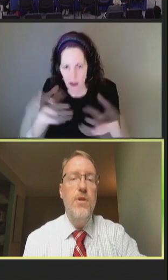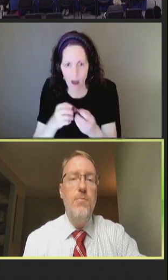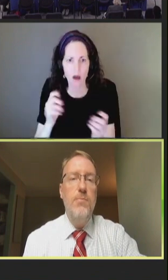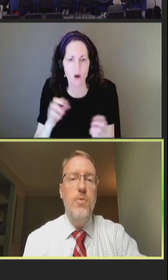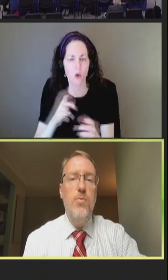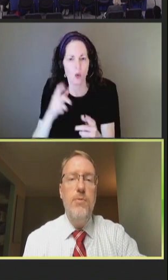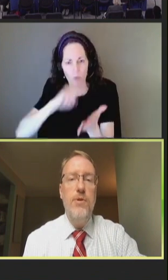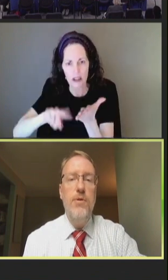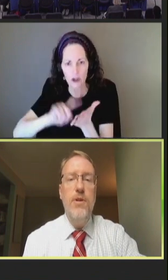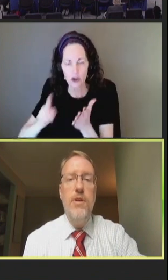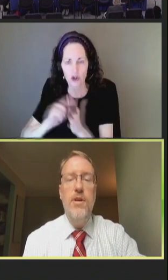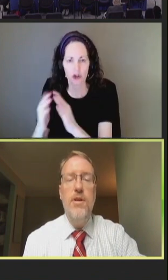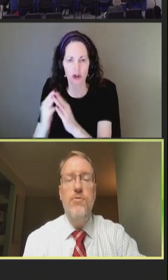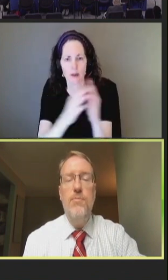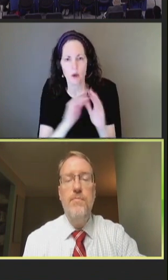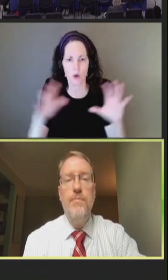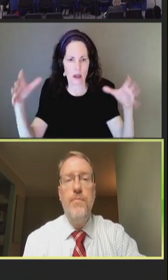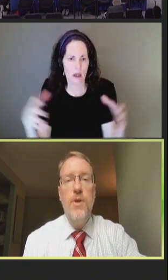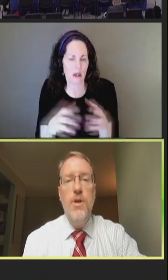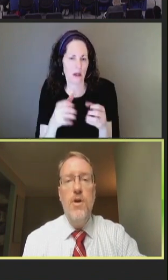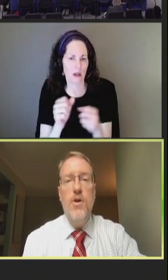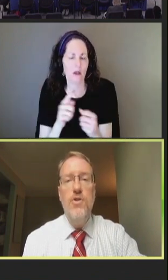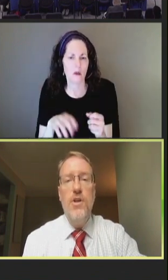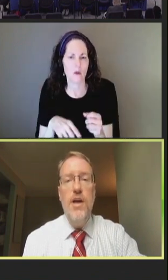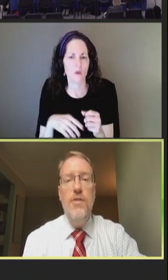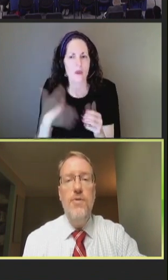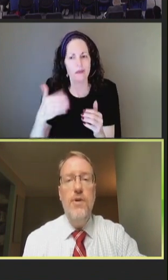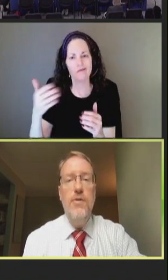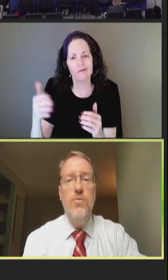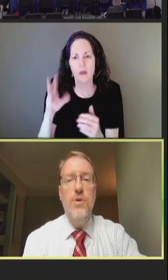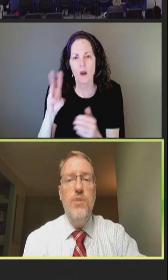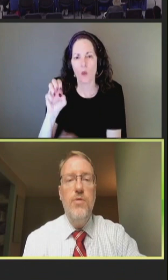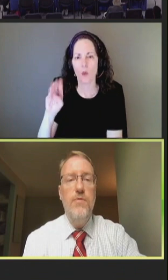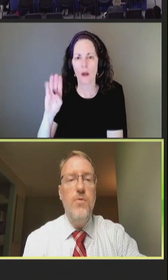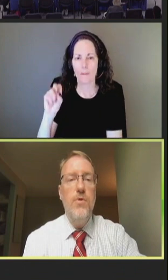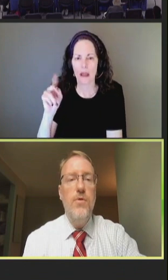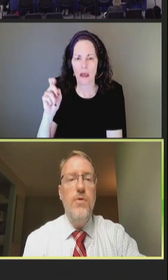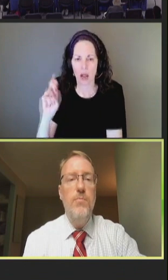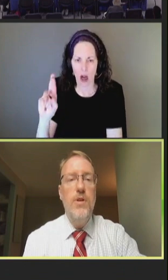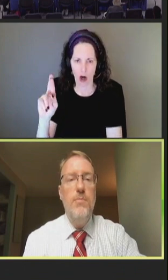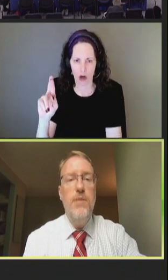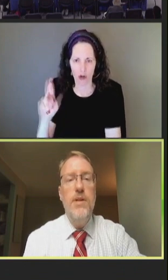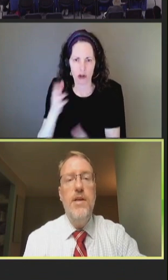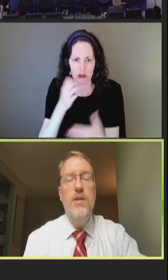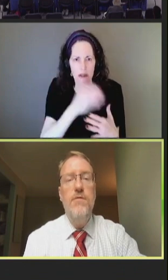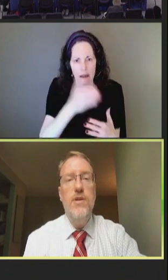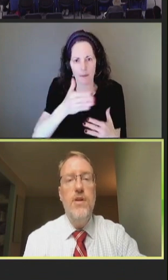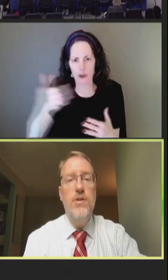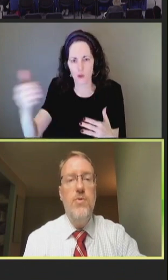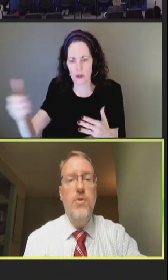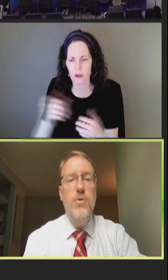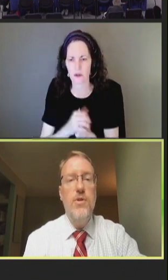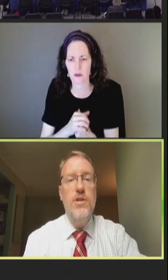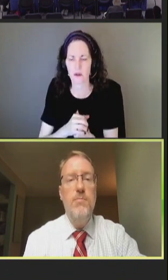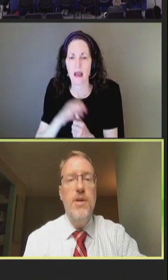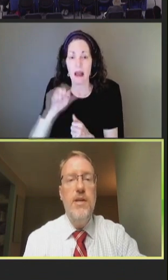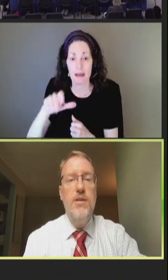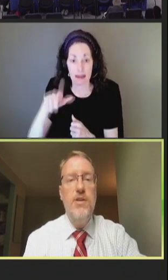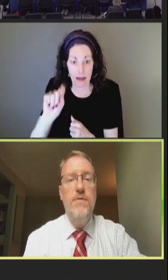with supplemental webinars in the interim. On July 30th, 2024, the Bill and Melinda Gates Foundation will